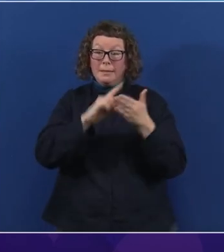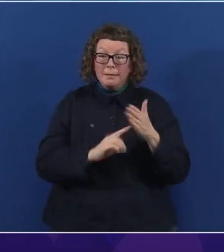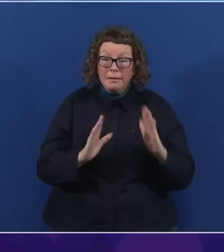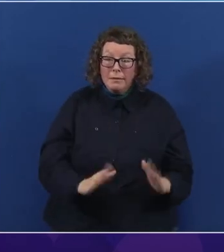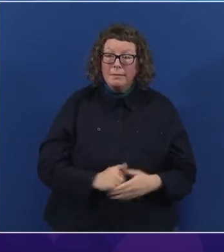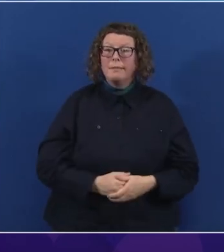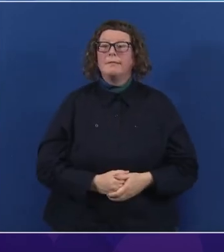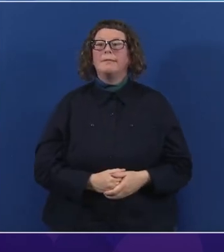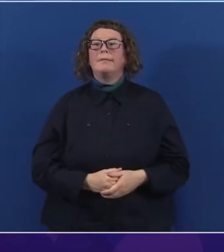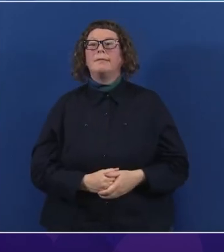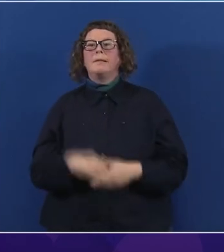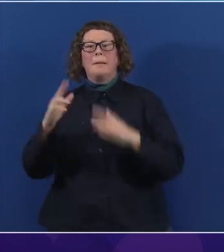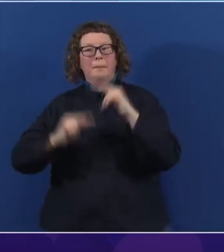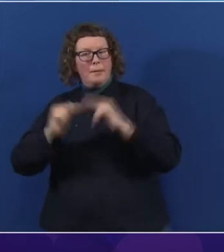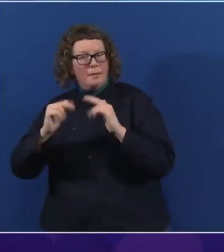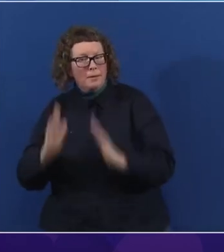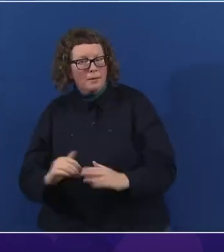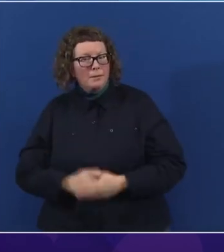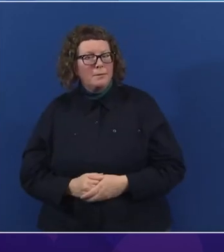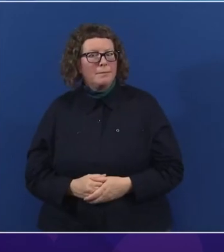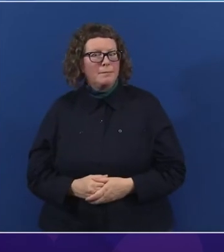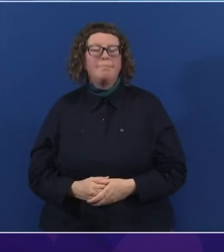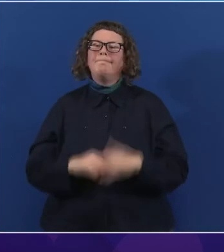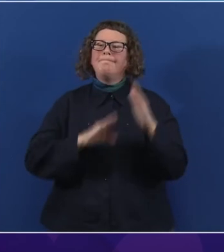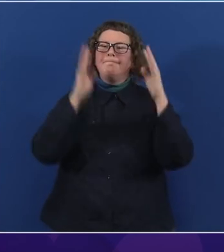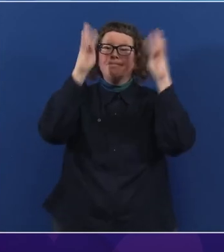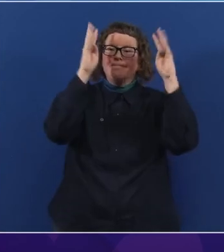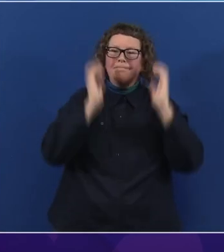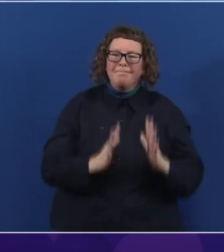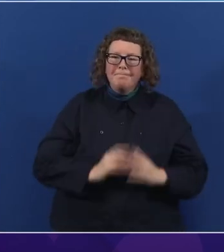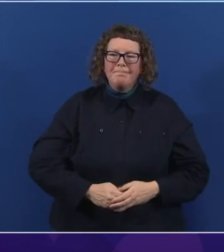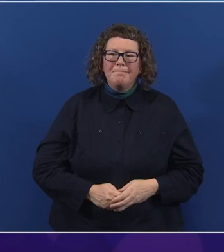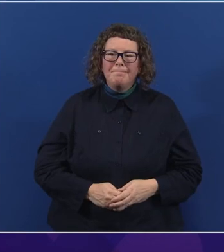Designers, builders, innovators,